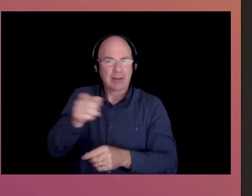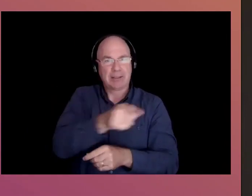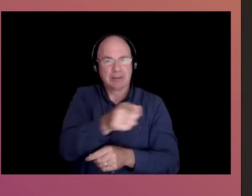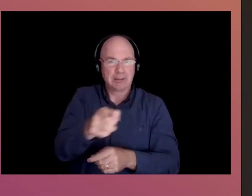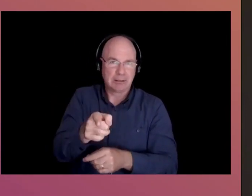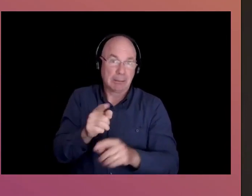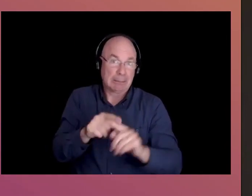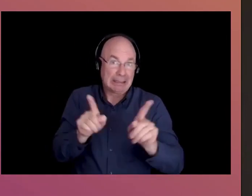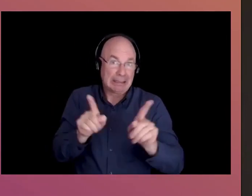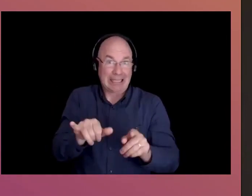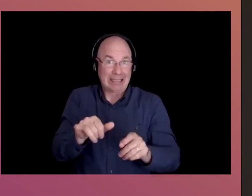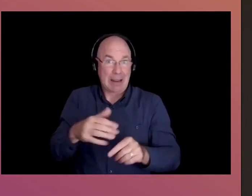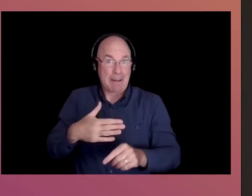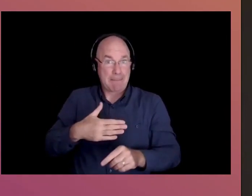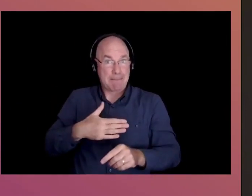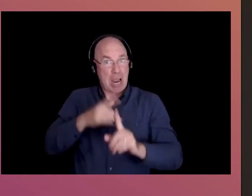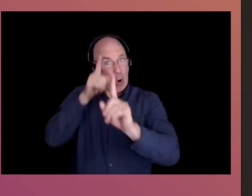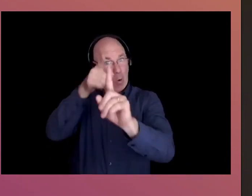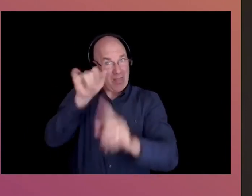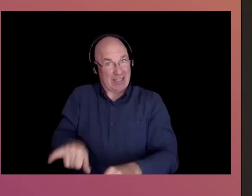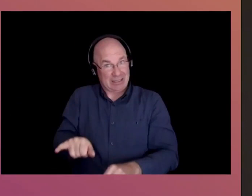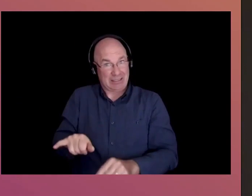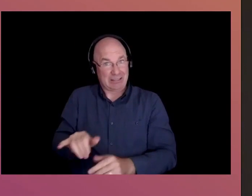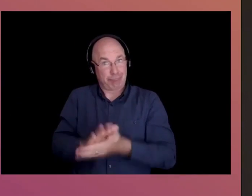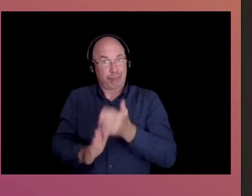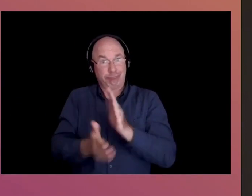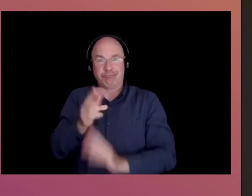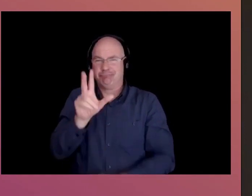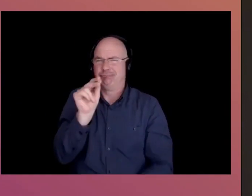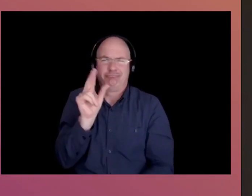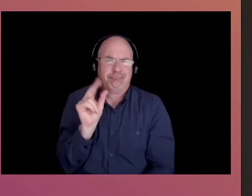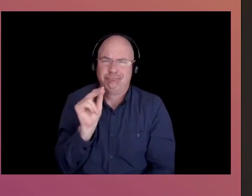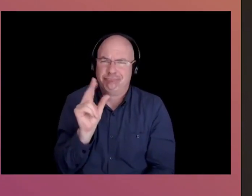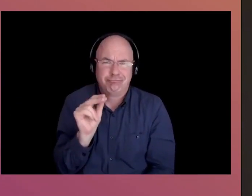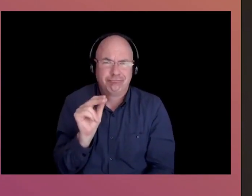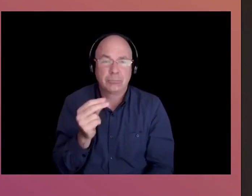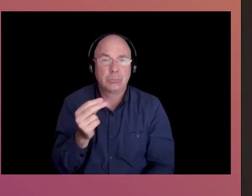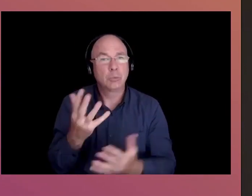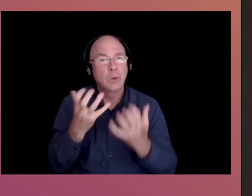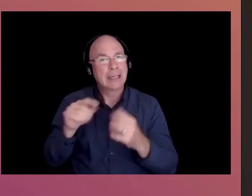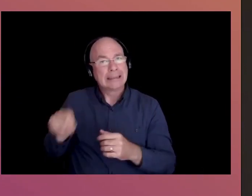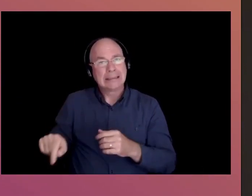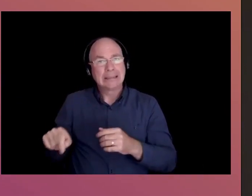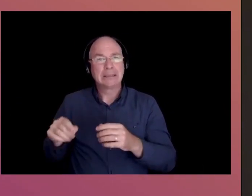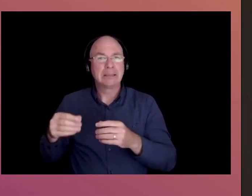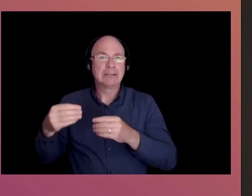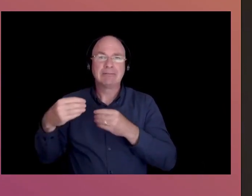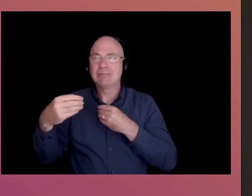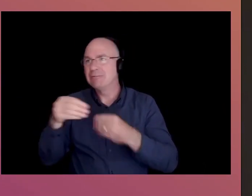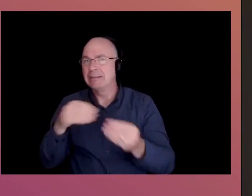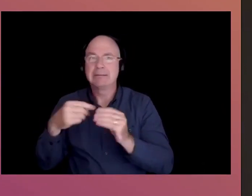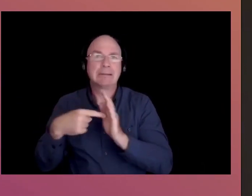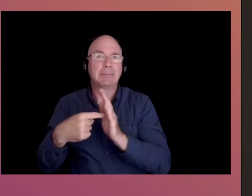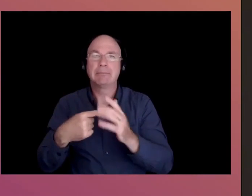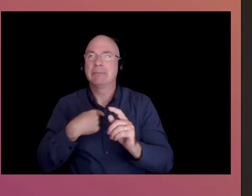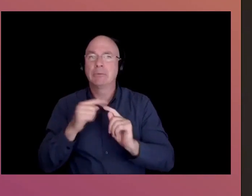not my ultimate goal. I want to make the robot flexibly available. Like when I'm at the